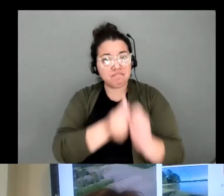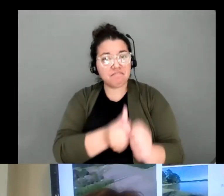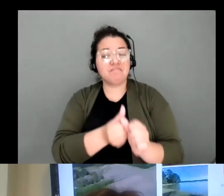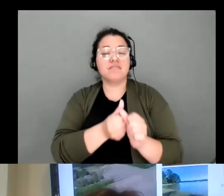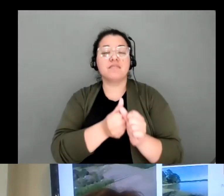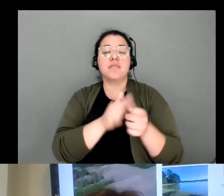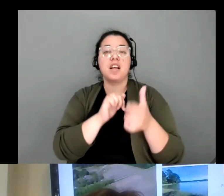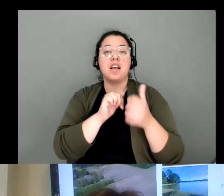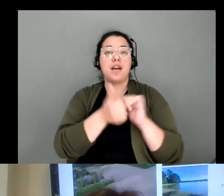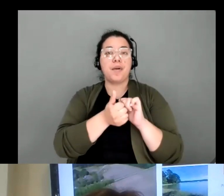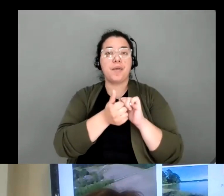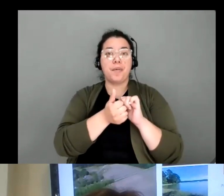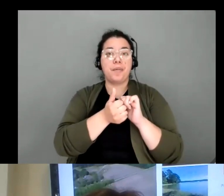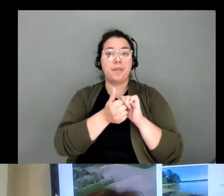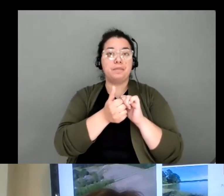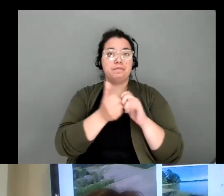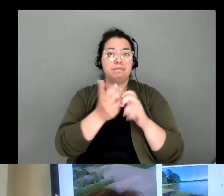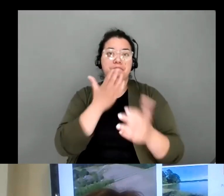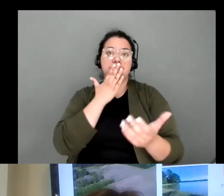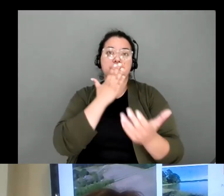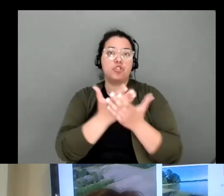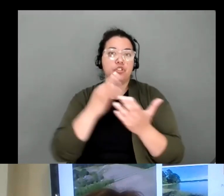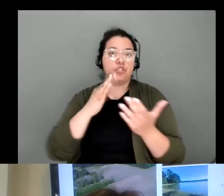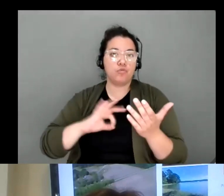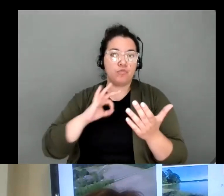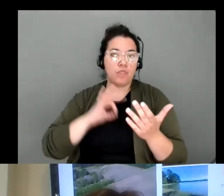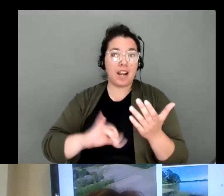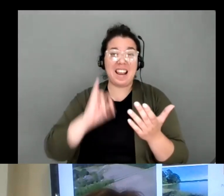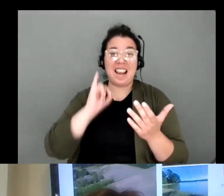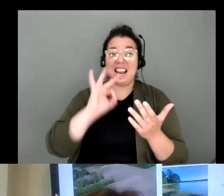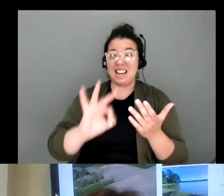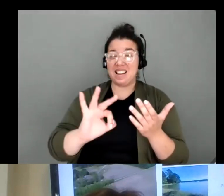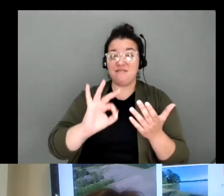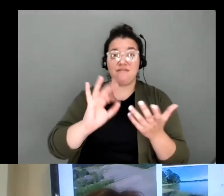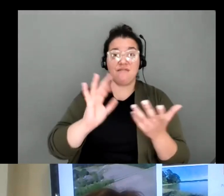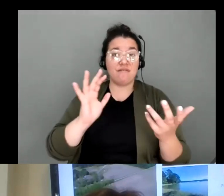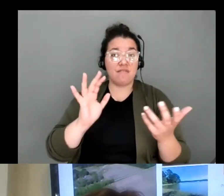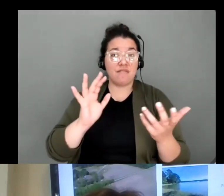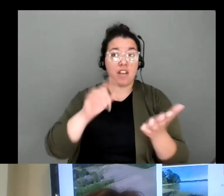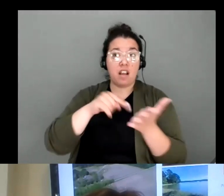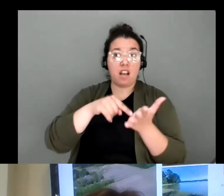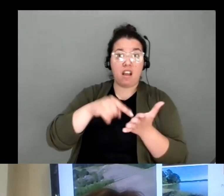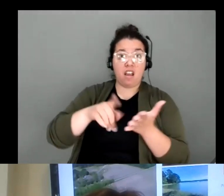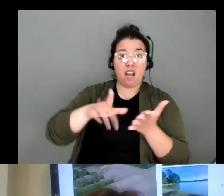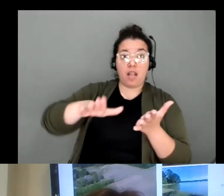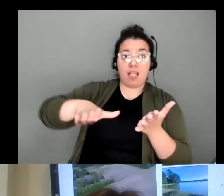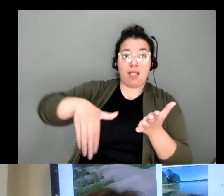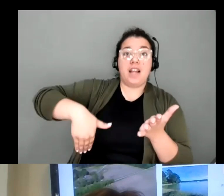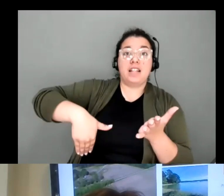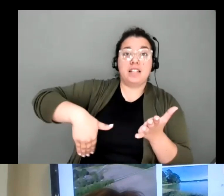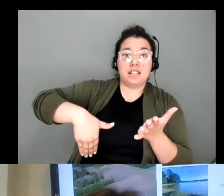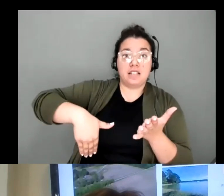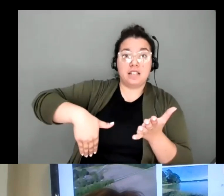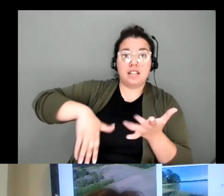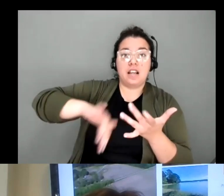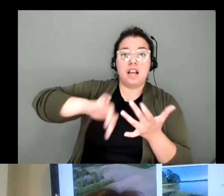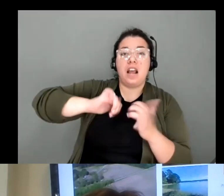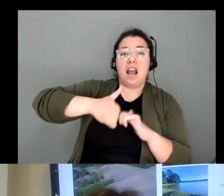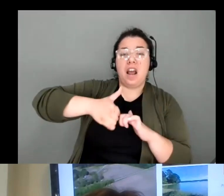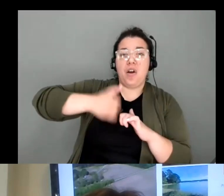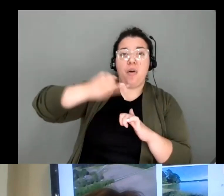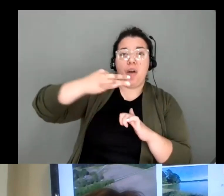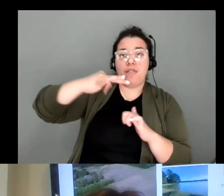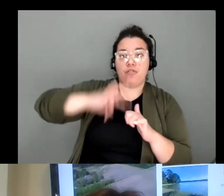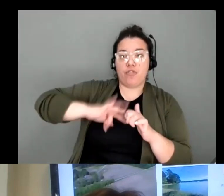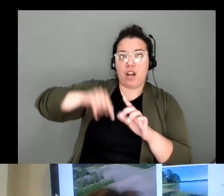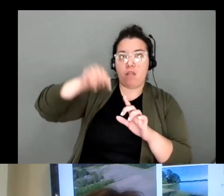to know how to obtain a good credit score and what happens when you make a late payment to take your credit score in the exact opposite direction.